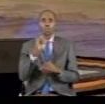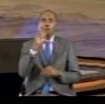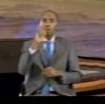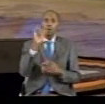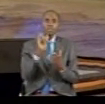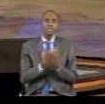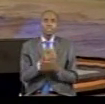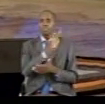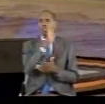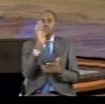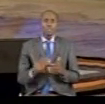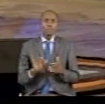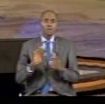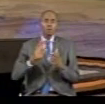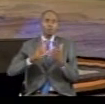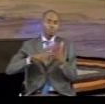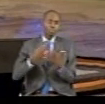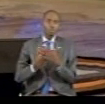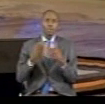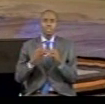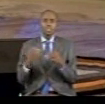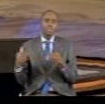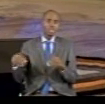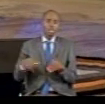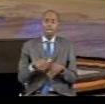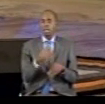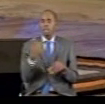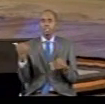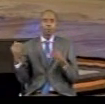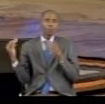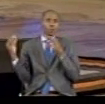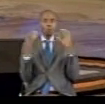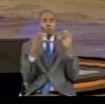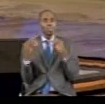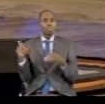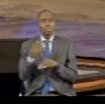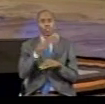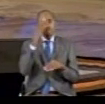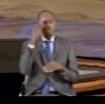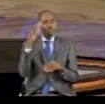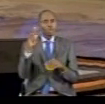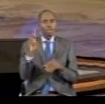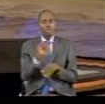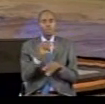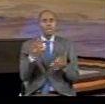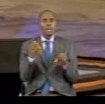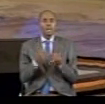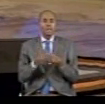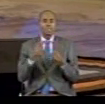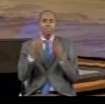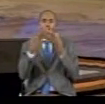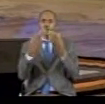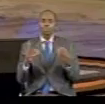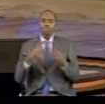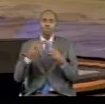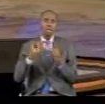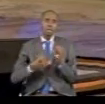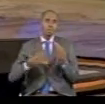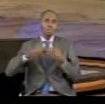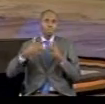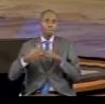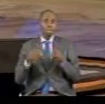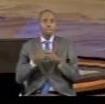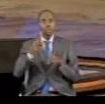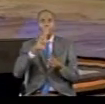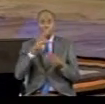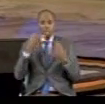lost any battle has come. They knew him, the solution to every problem has come. As you are today, you